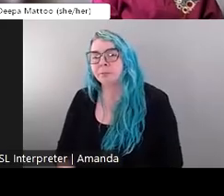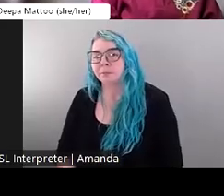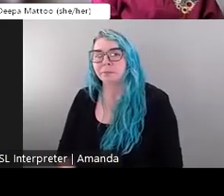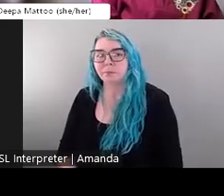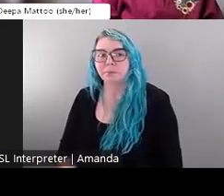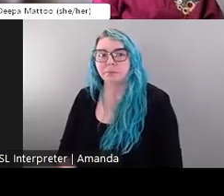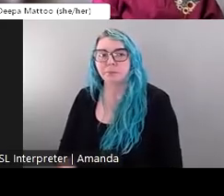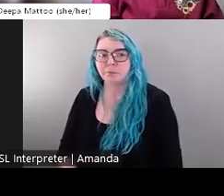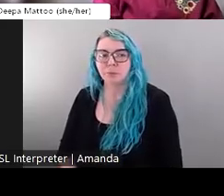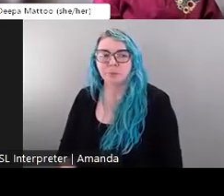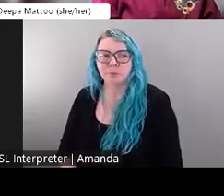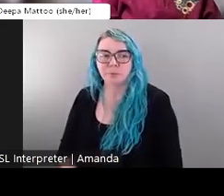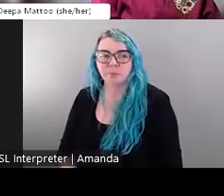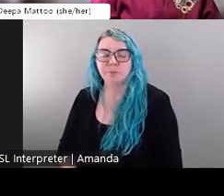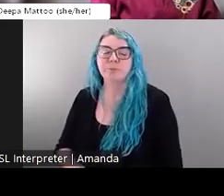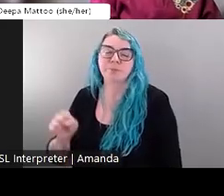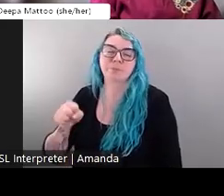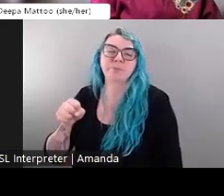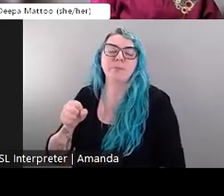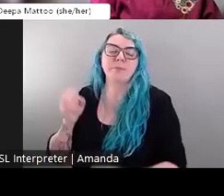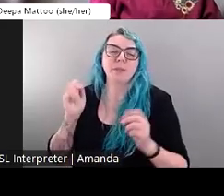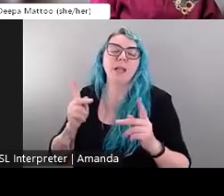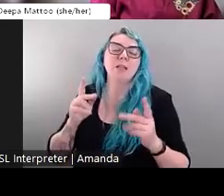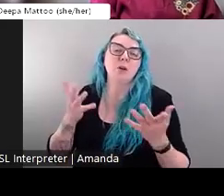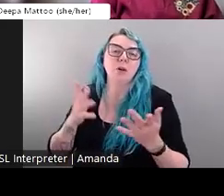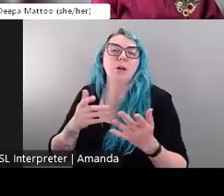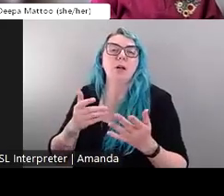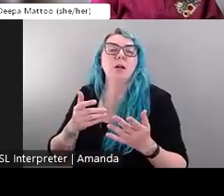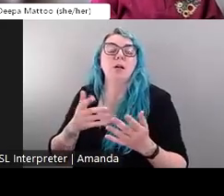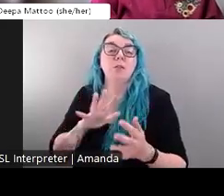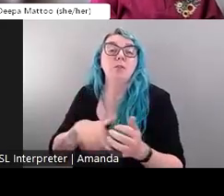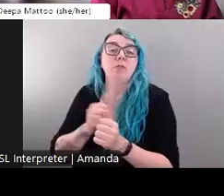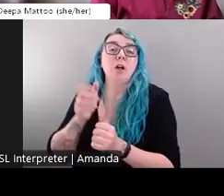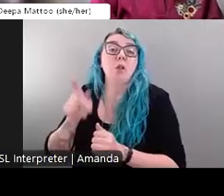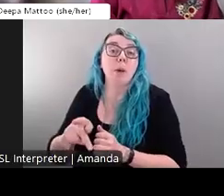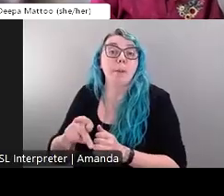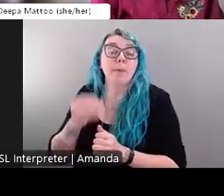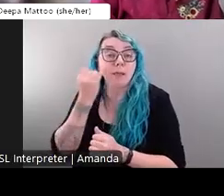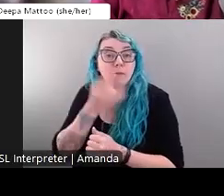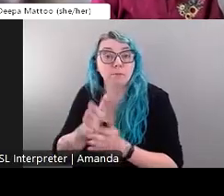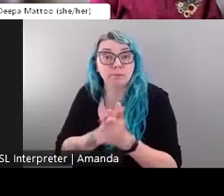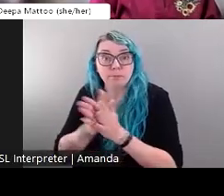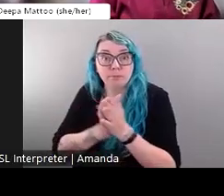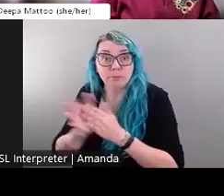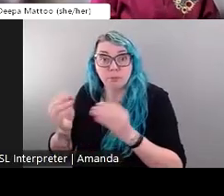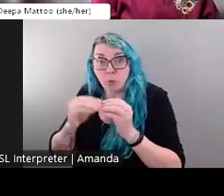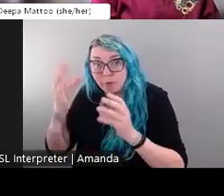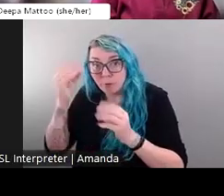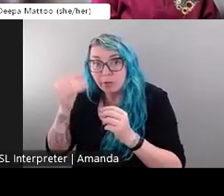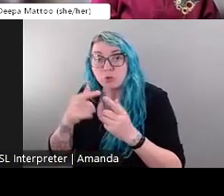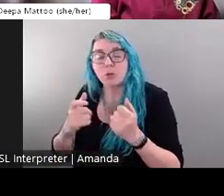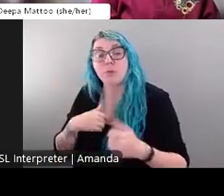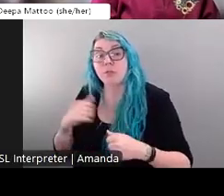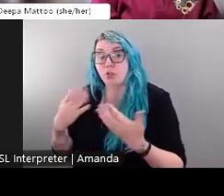few things that we ask you guys to do to follow up if you're interested. Set up a free